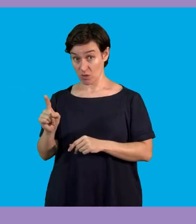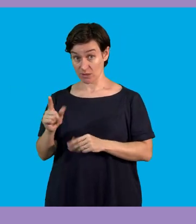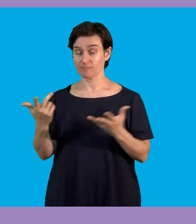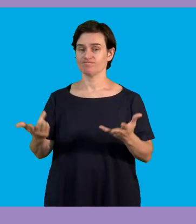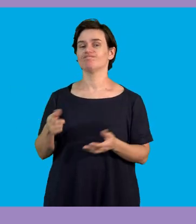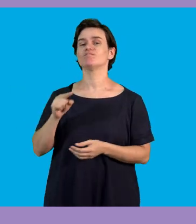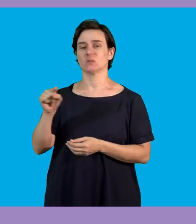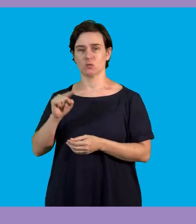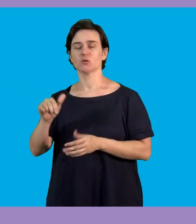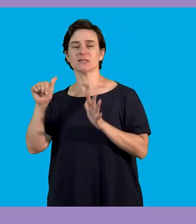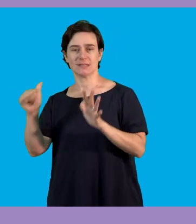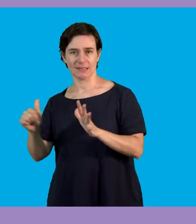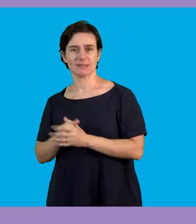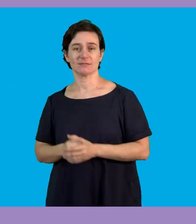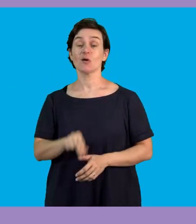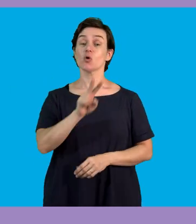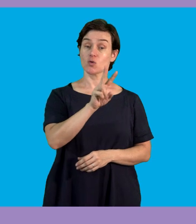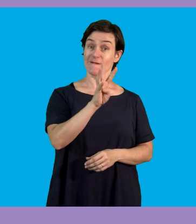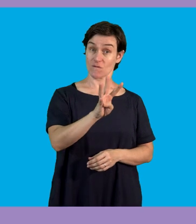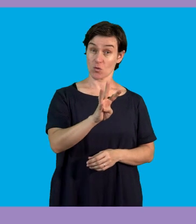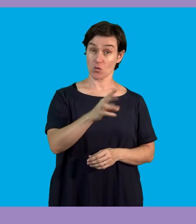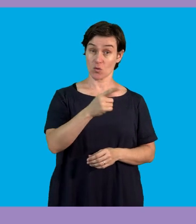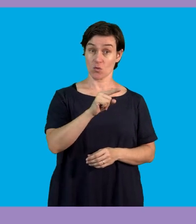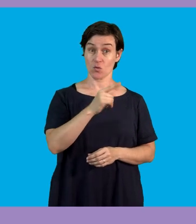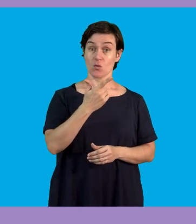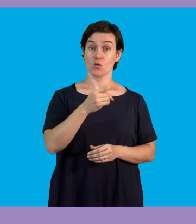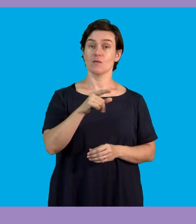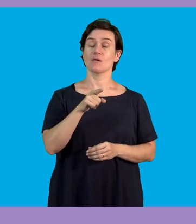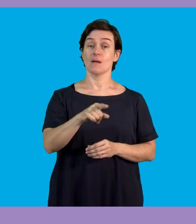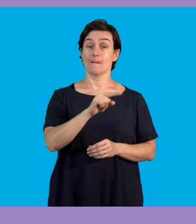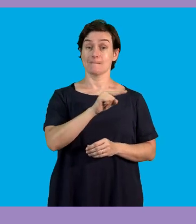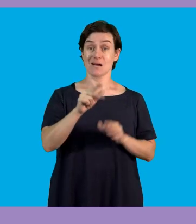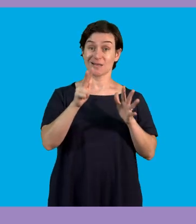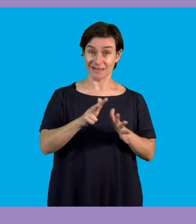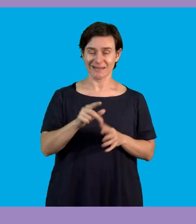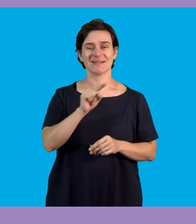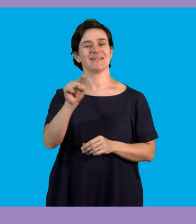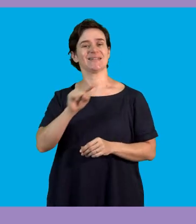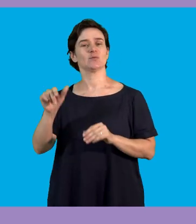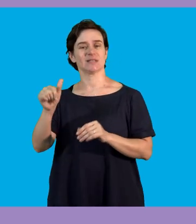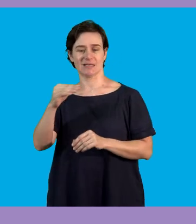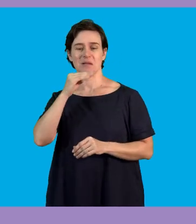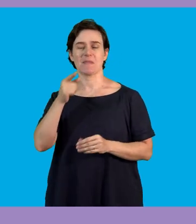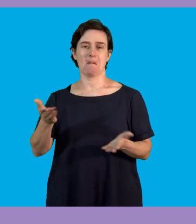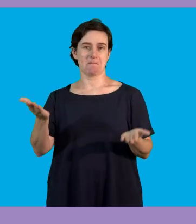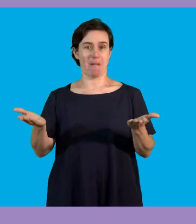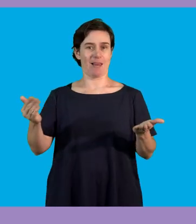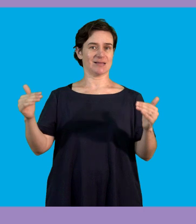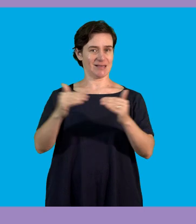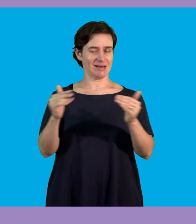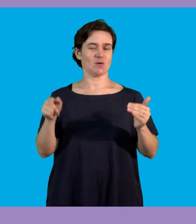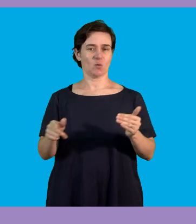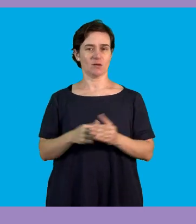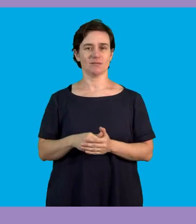18 equals to 6. 24 minus 18 is 6. So our equation balances